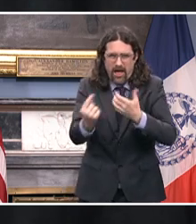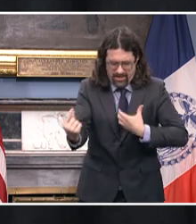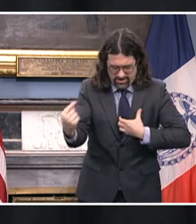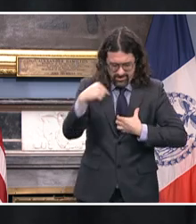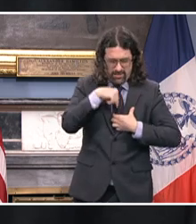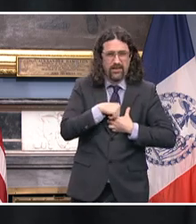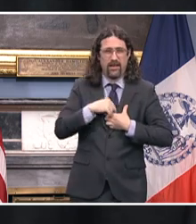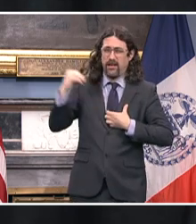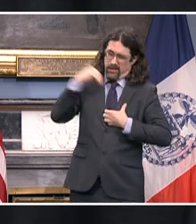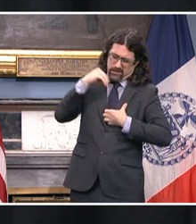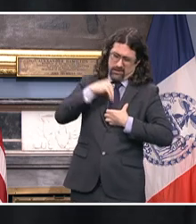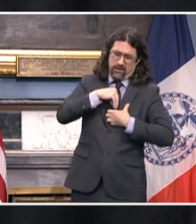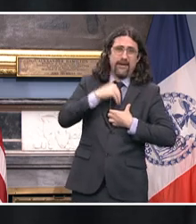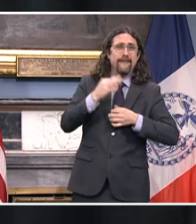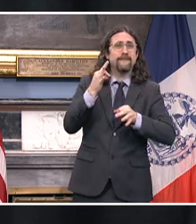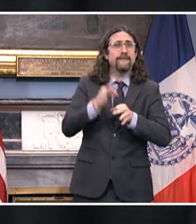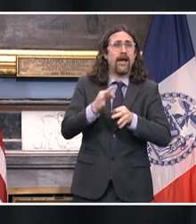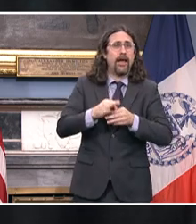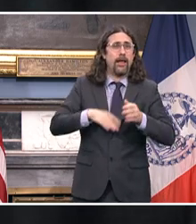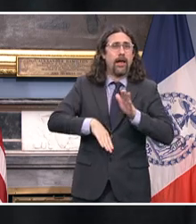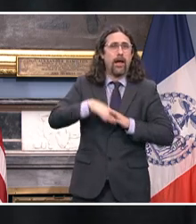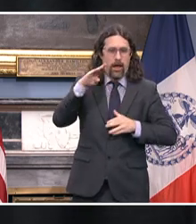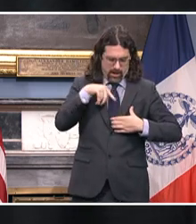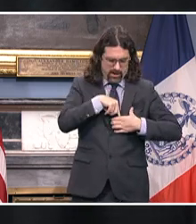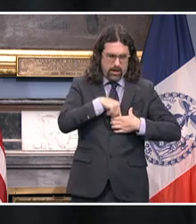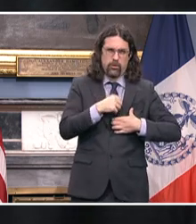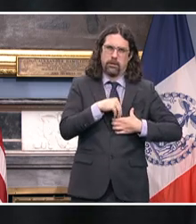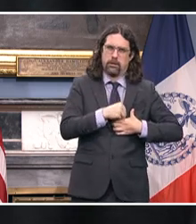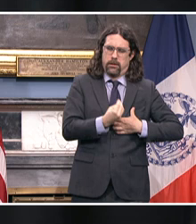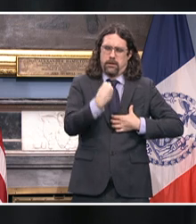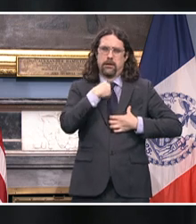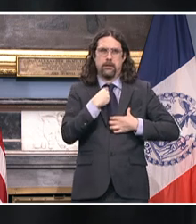and that ability to be there for each other. And that's what New Yorkers are doing.